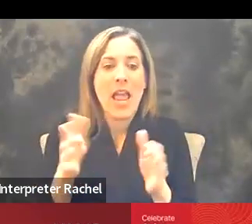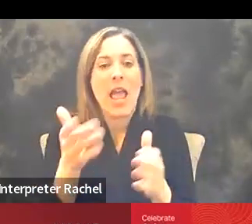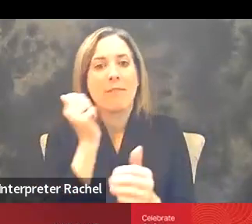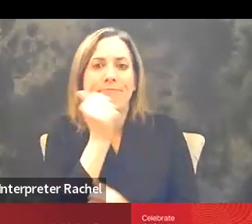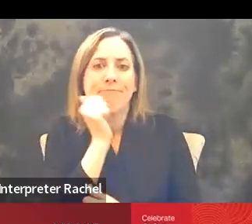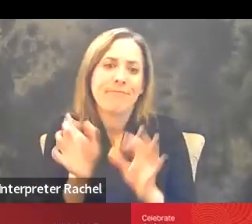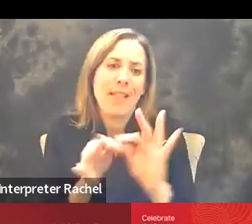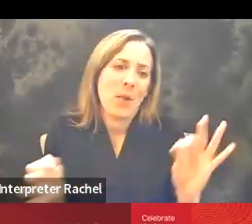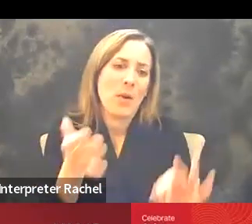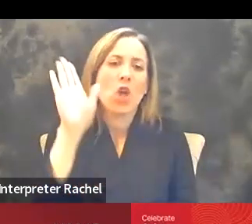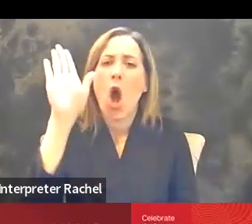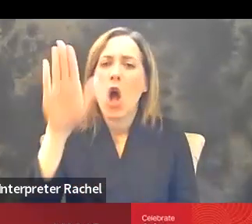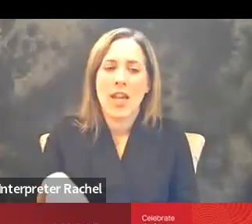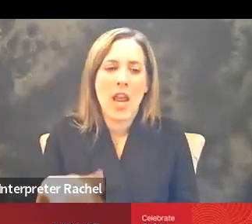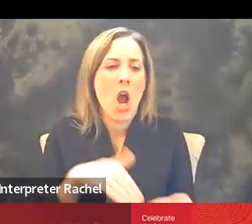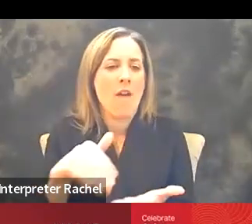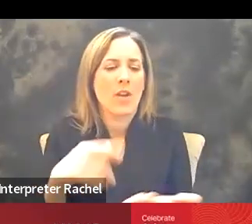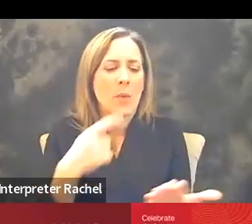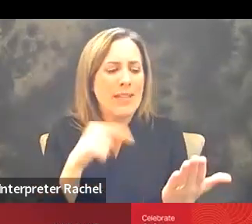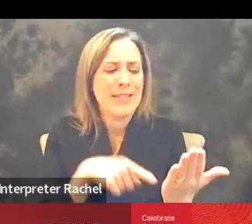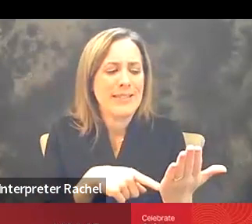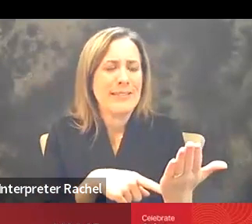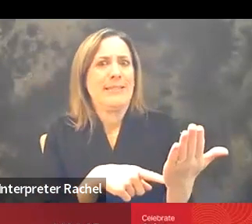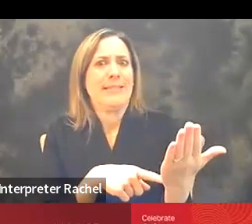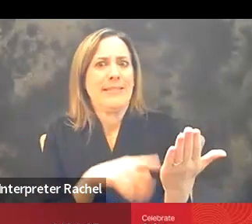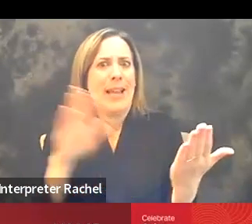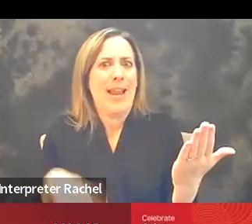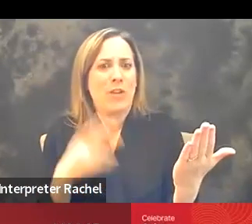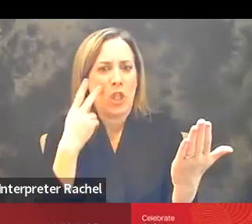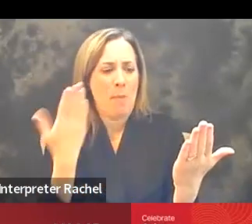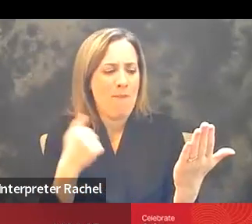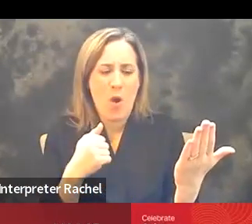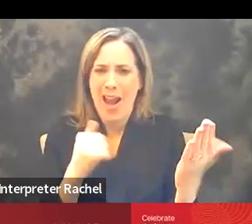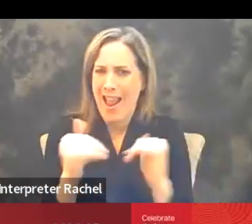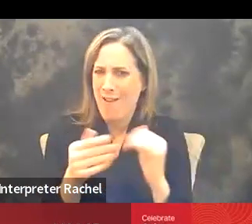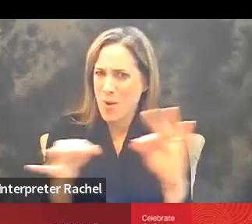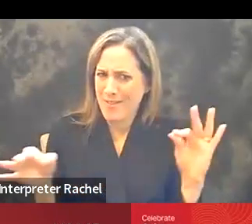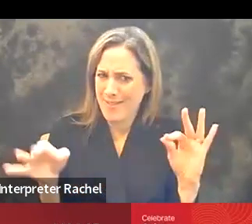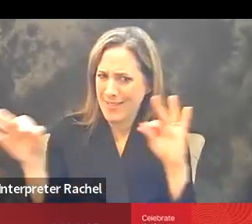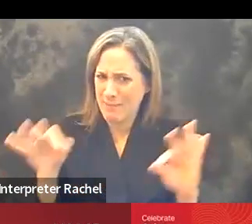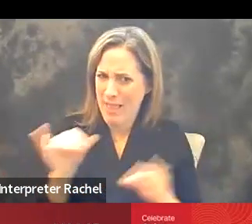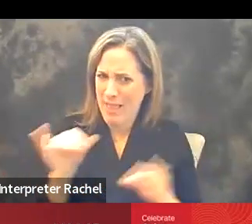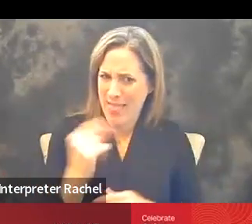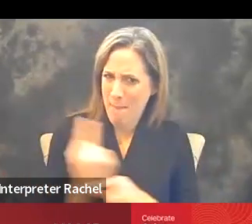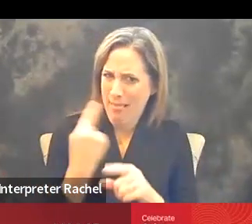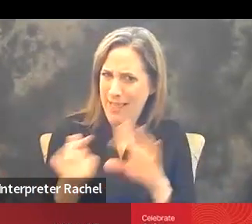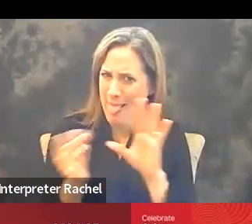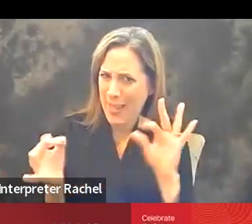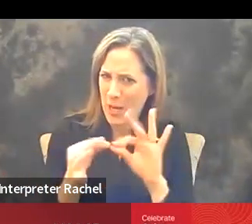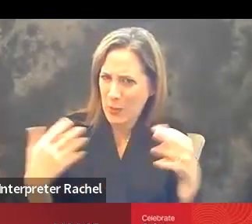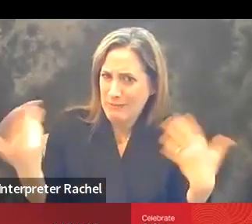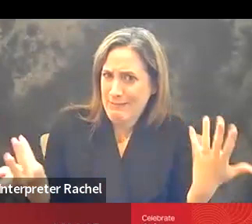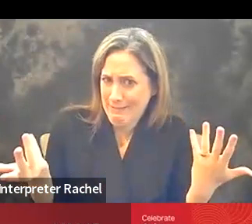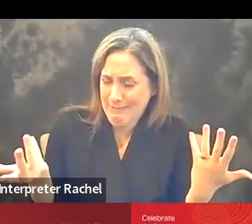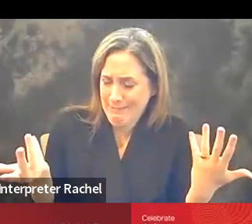And so very often we're saying, oh, I've never seen this one before. What do we say about this? How do we define this in a plain language way? And so when